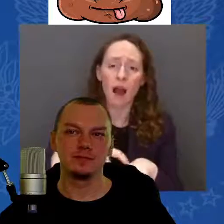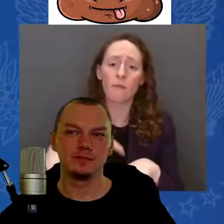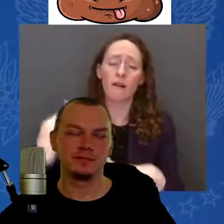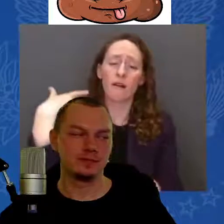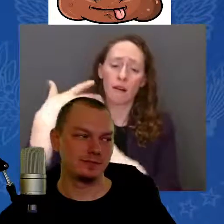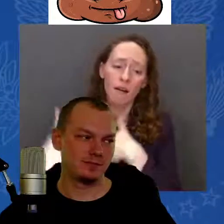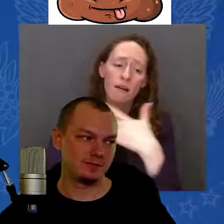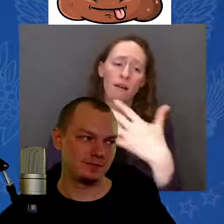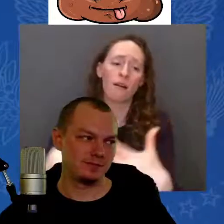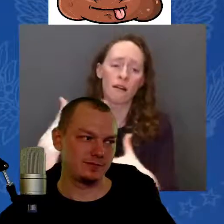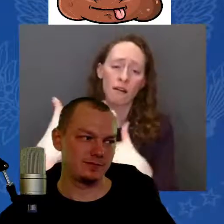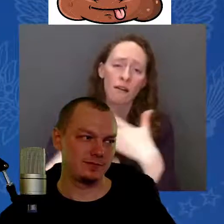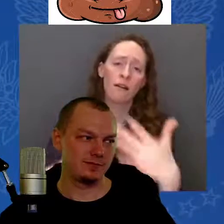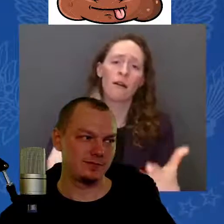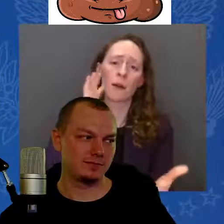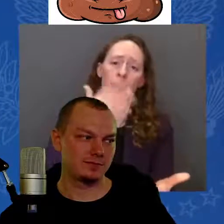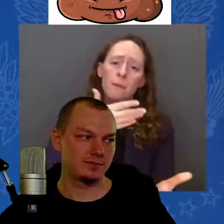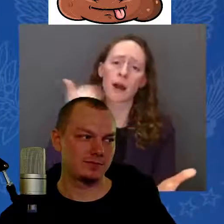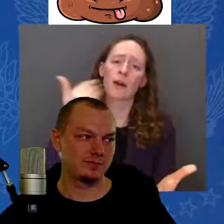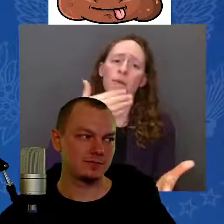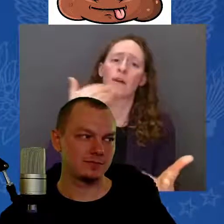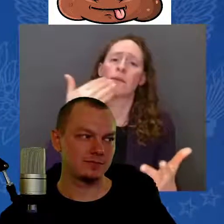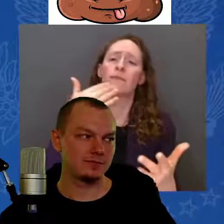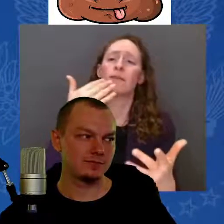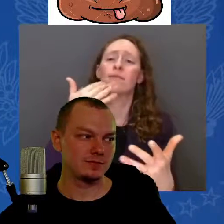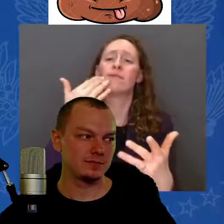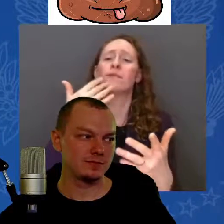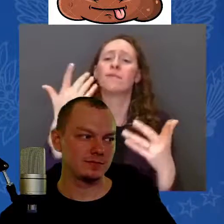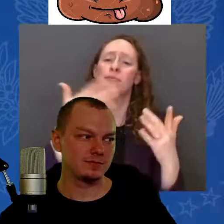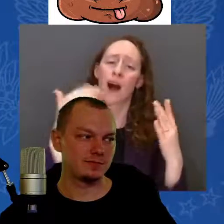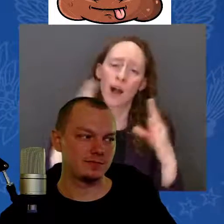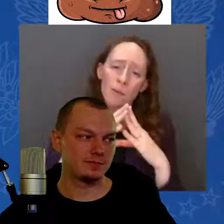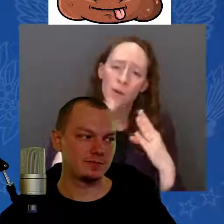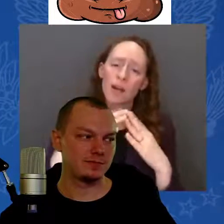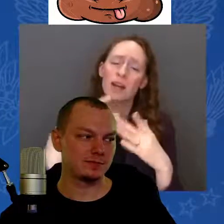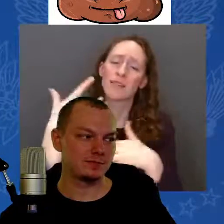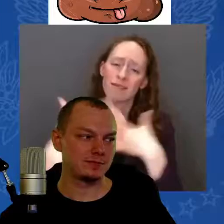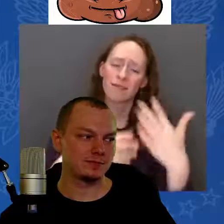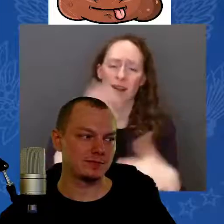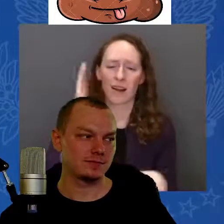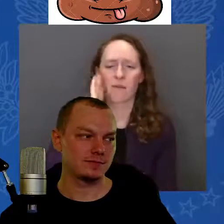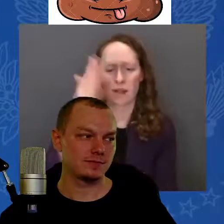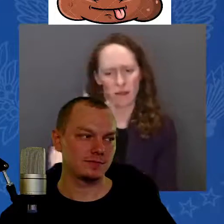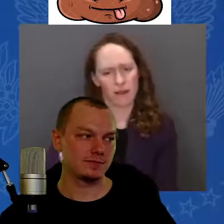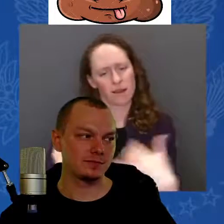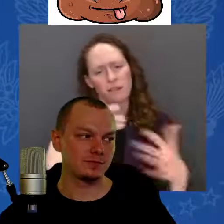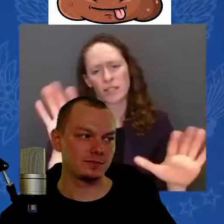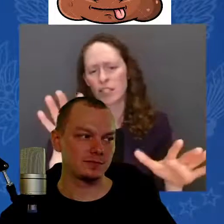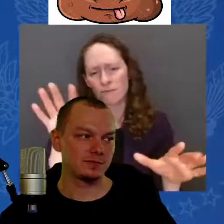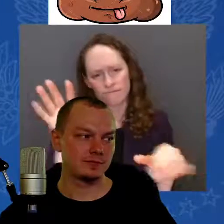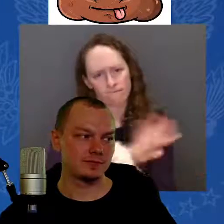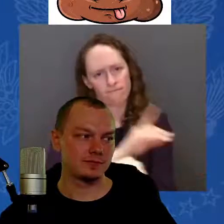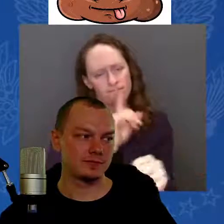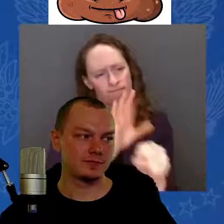in partnership with state and federal leaders to ensure that the needs of this community are